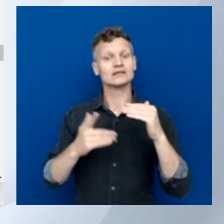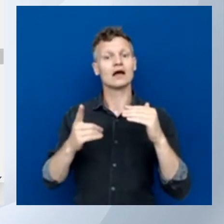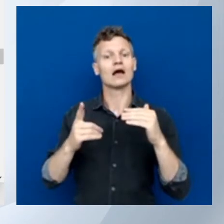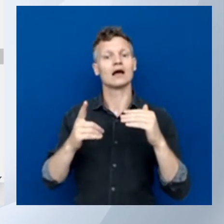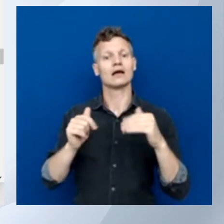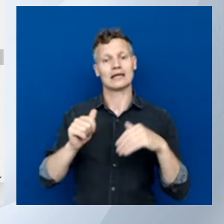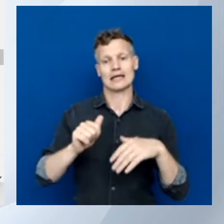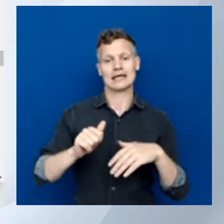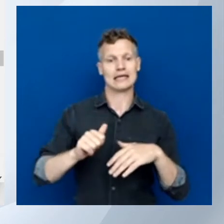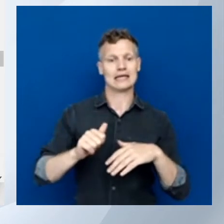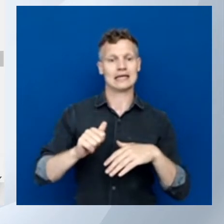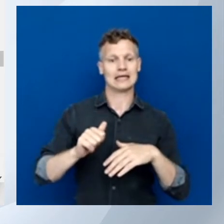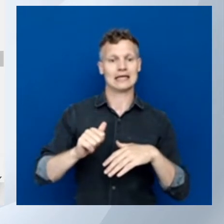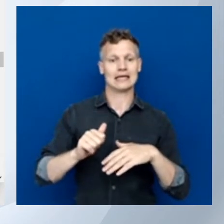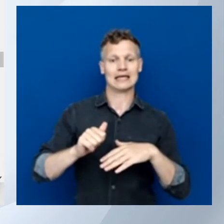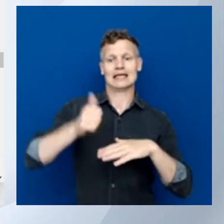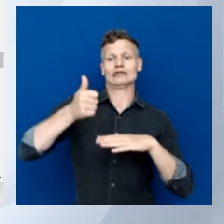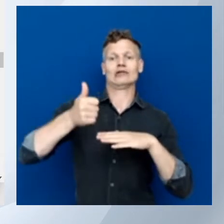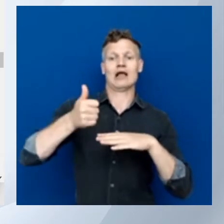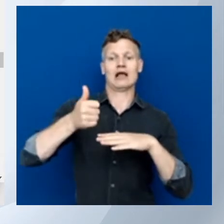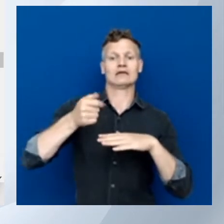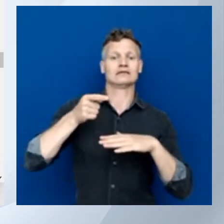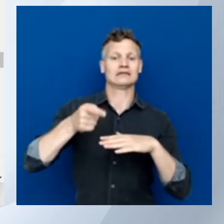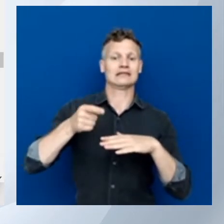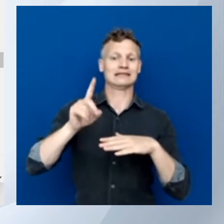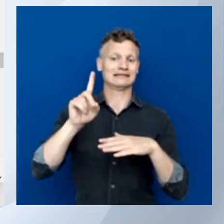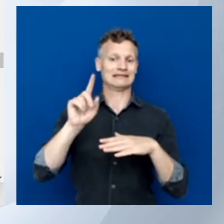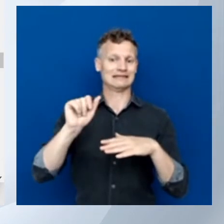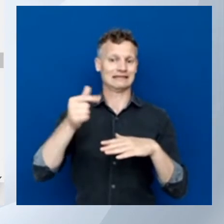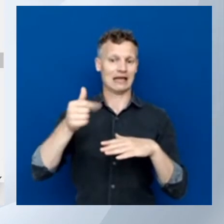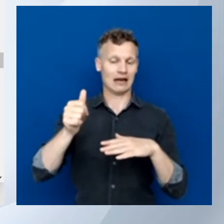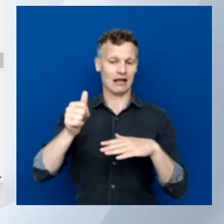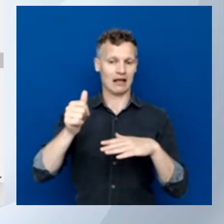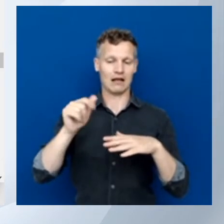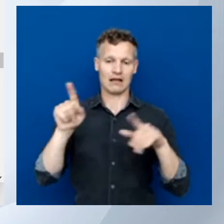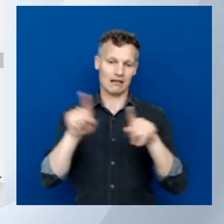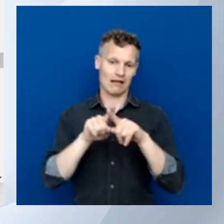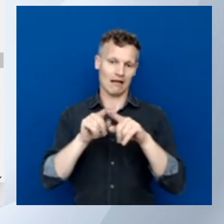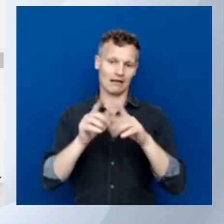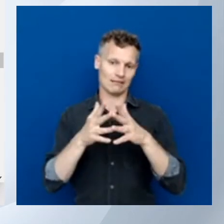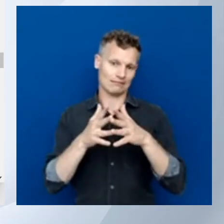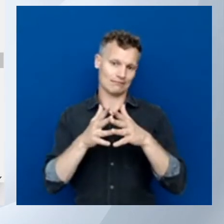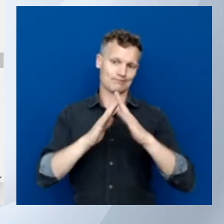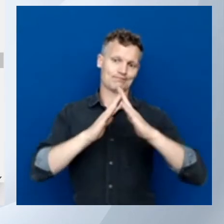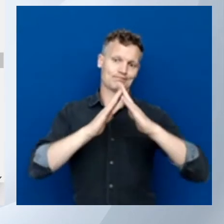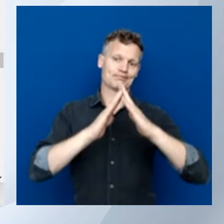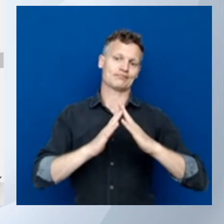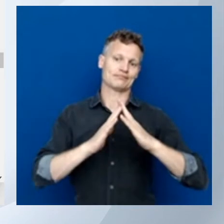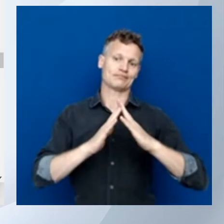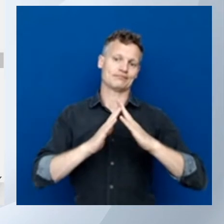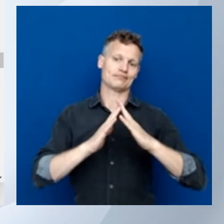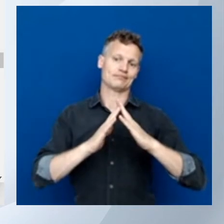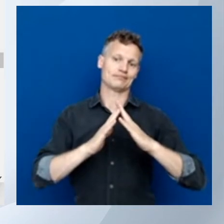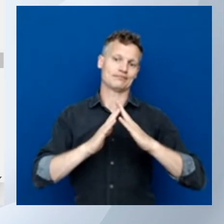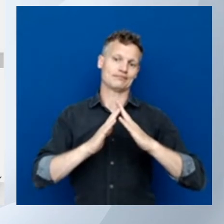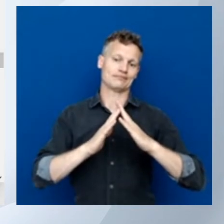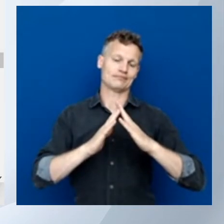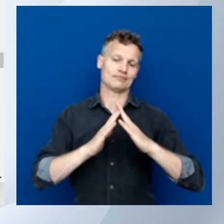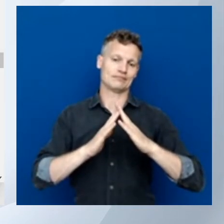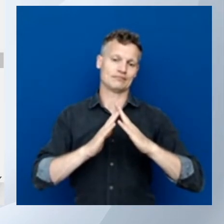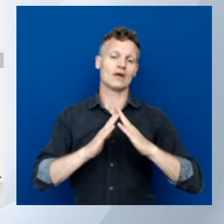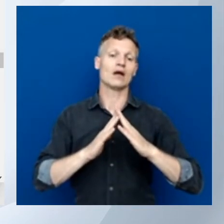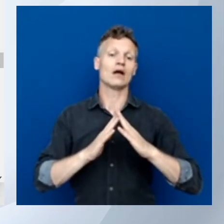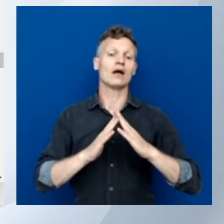here. And the preprocessor is set up. So initialization preprocessor. And